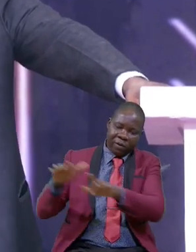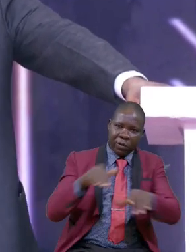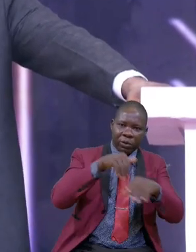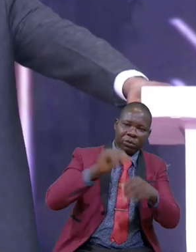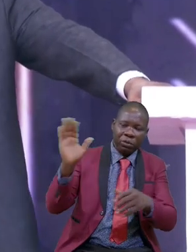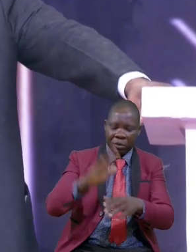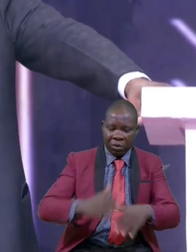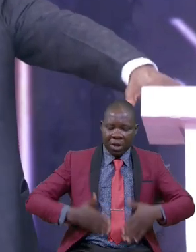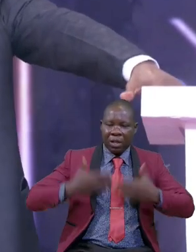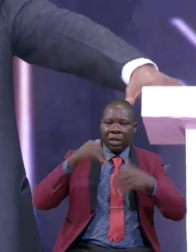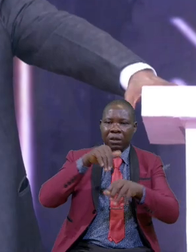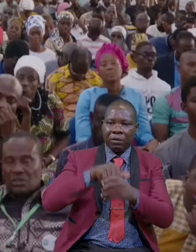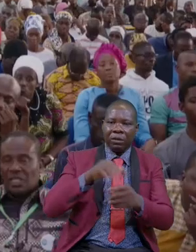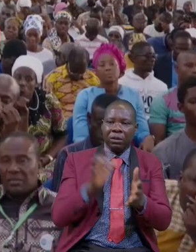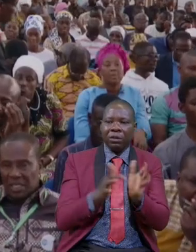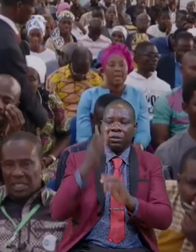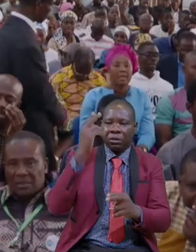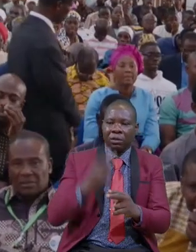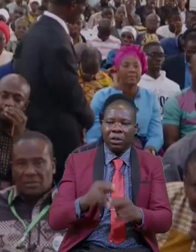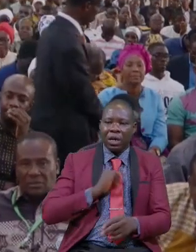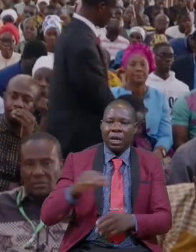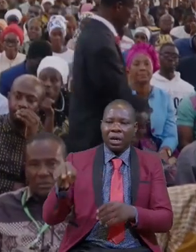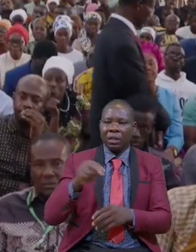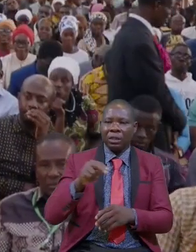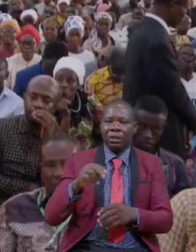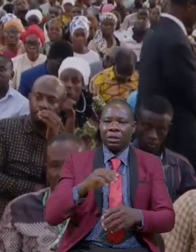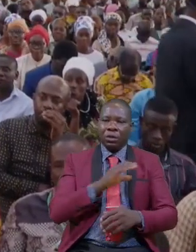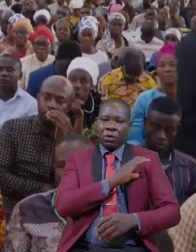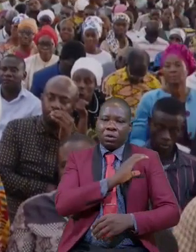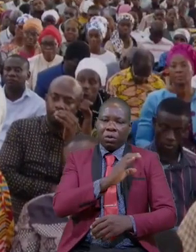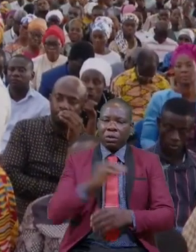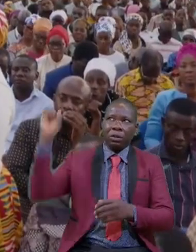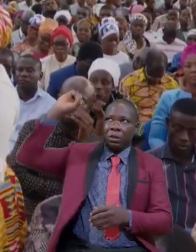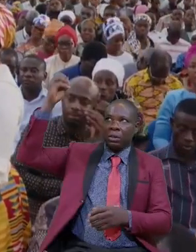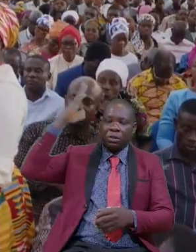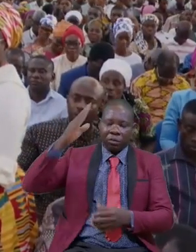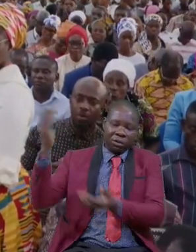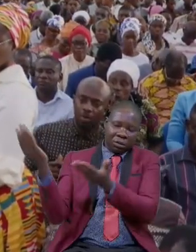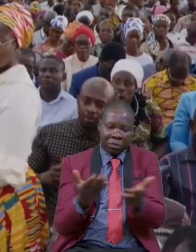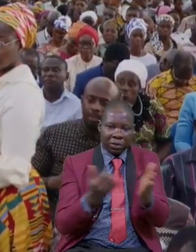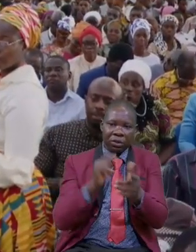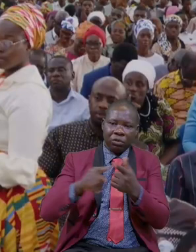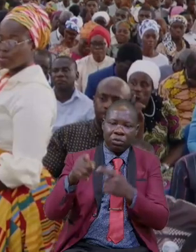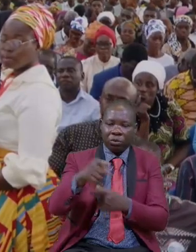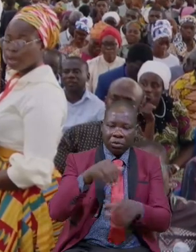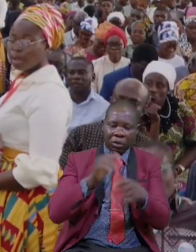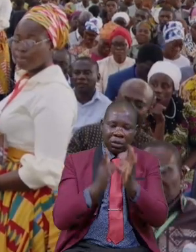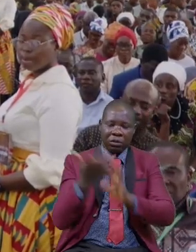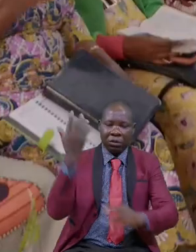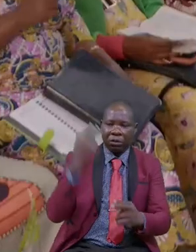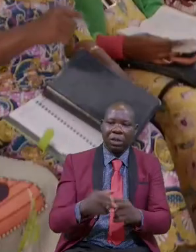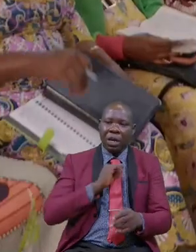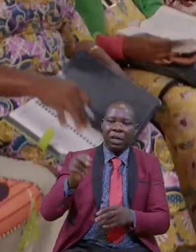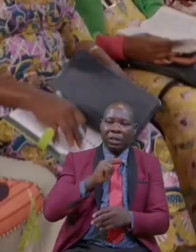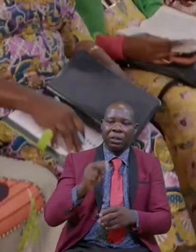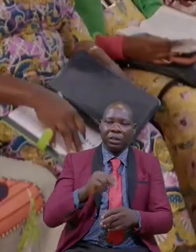Grace will bring it to me. I need fortitude and strength. Grace will bring it to you. I